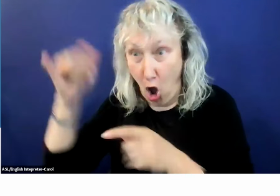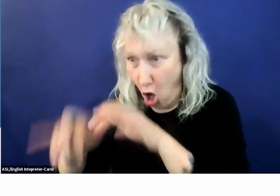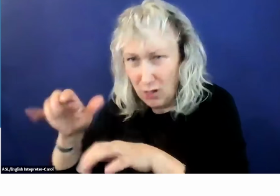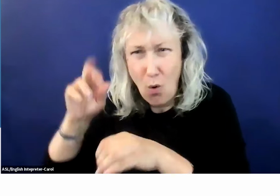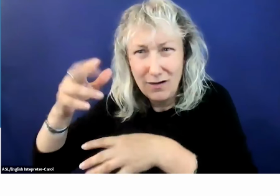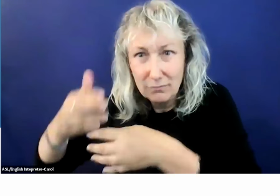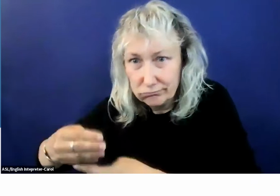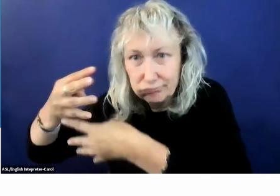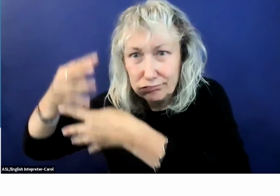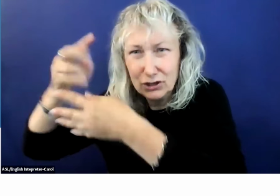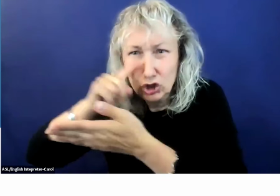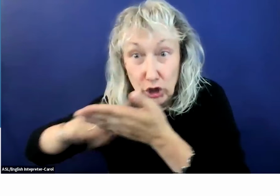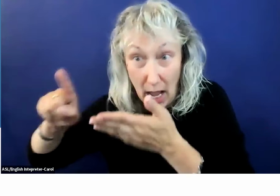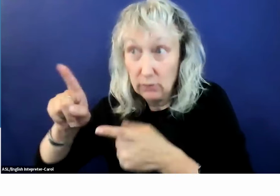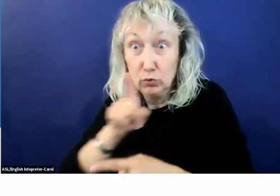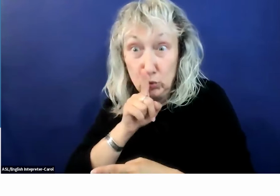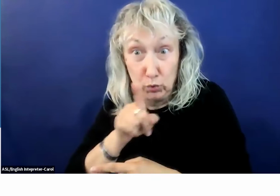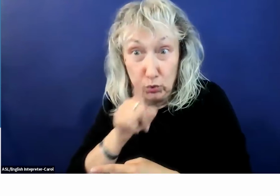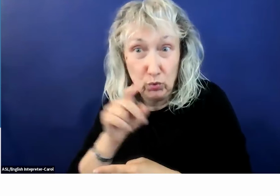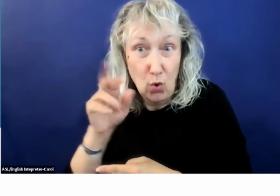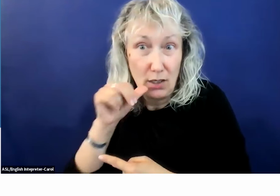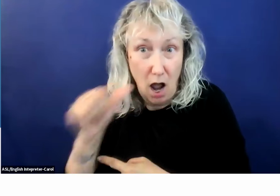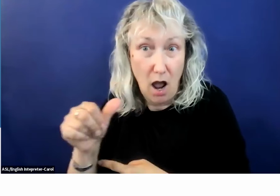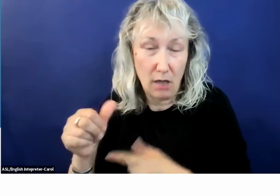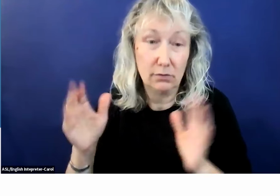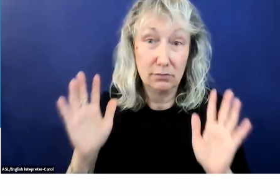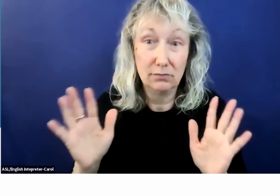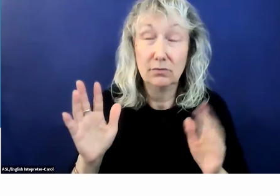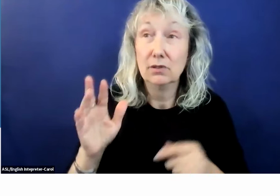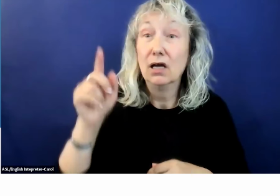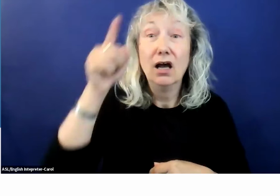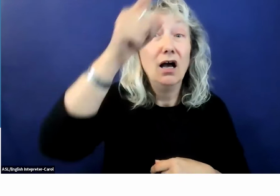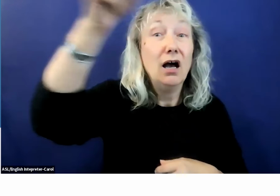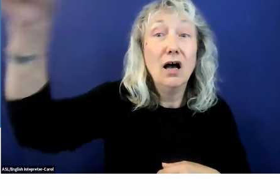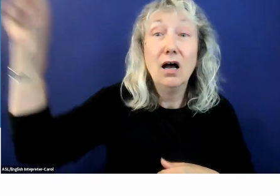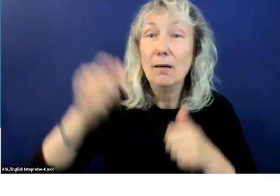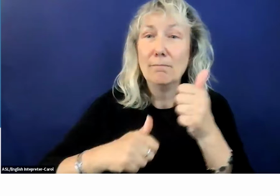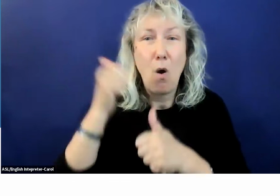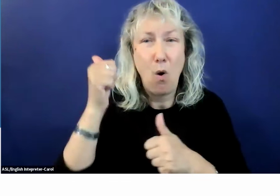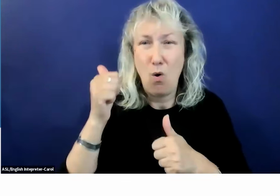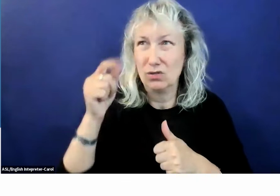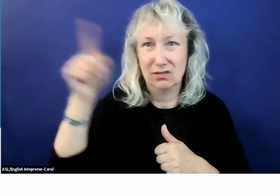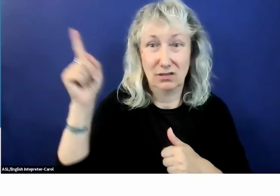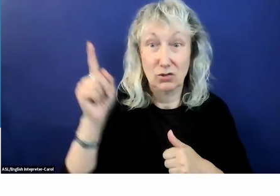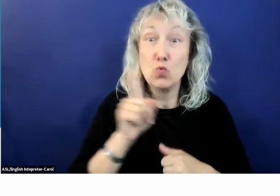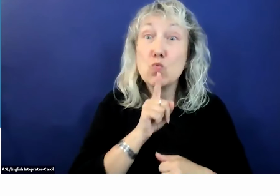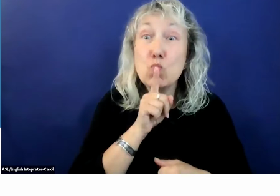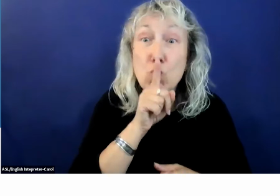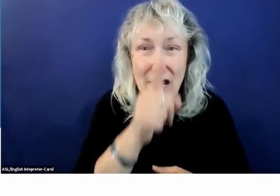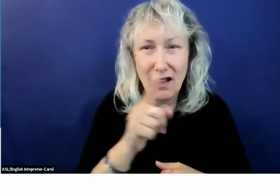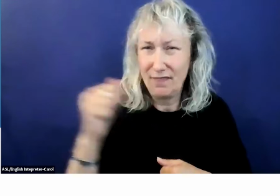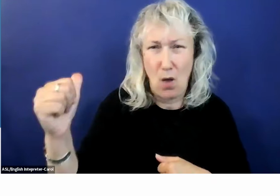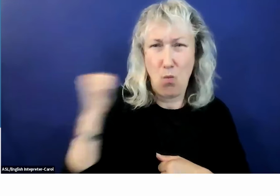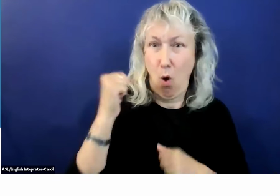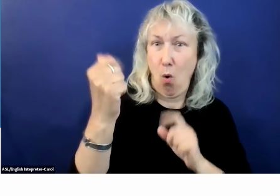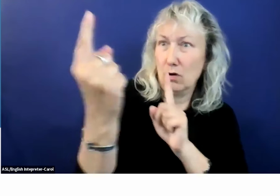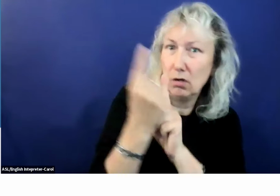and federal and local disaster workers will not ask for or accept payment no matter how they contact